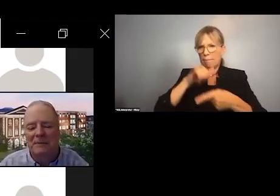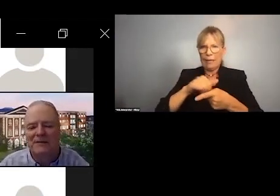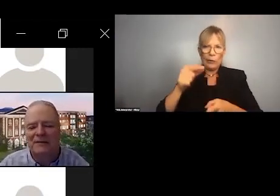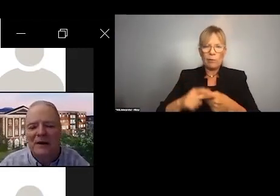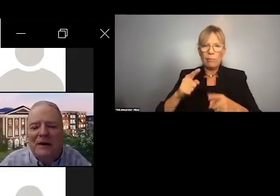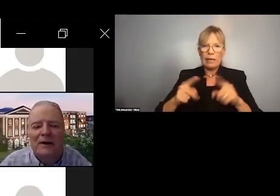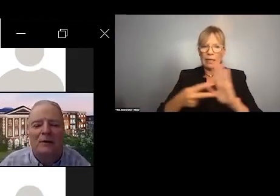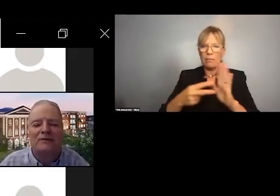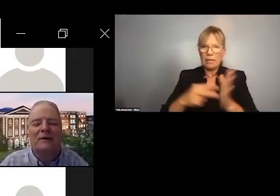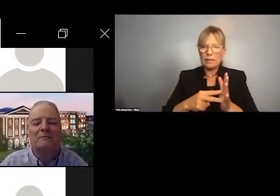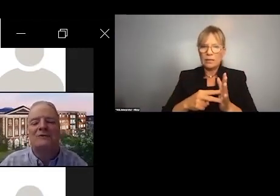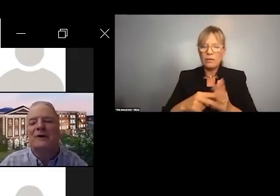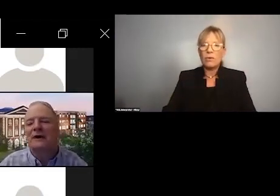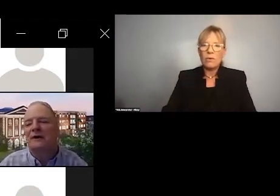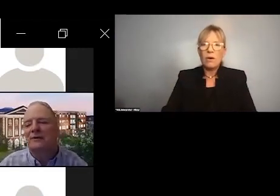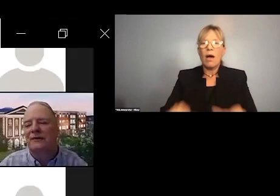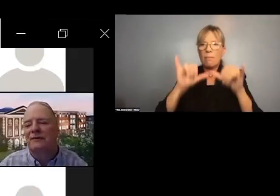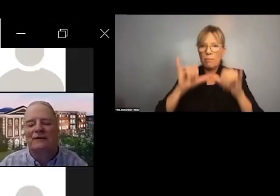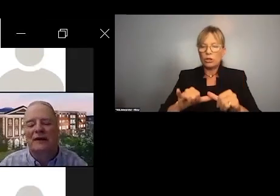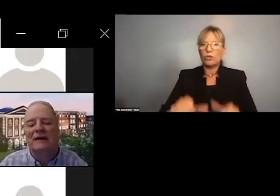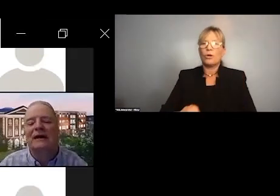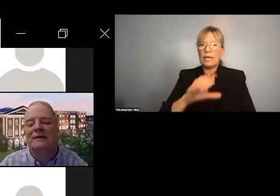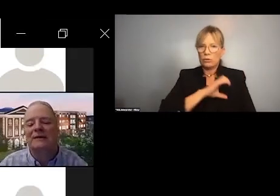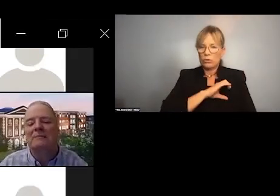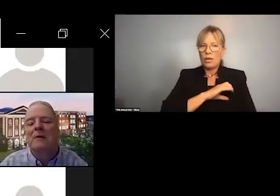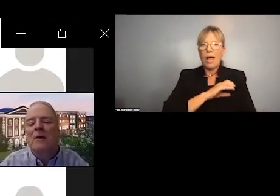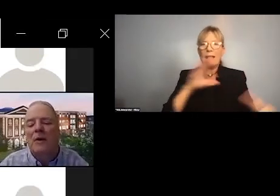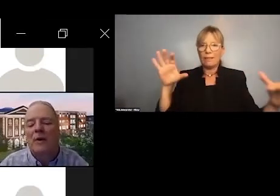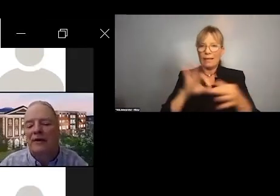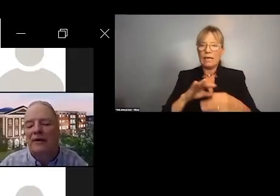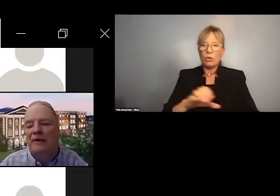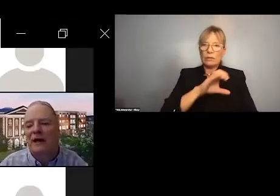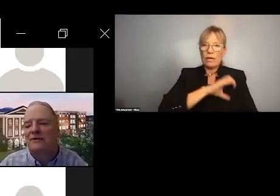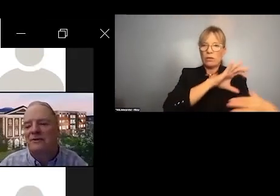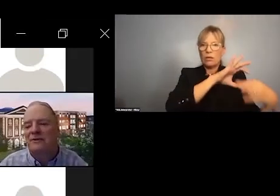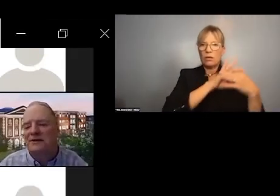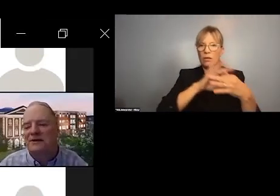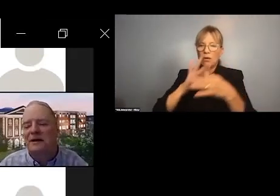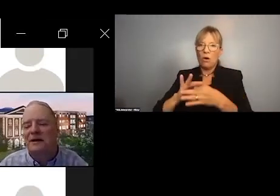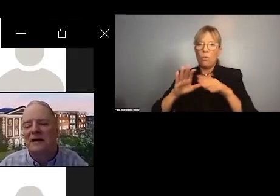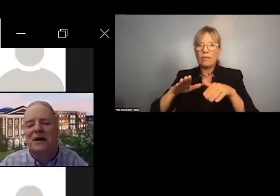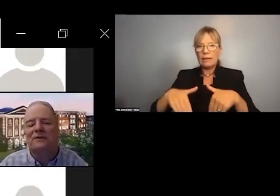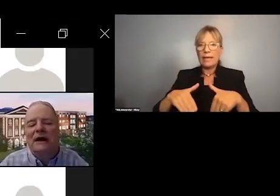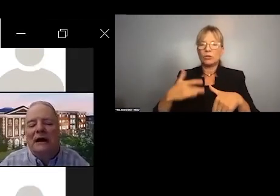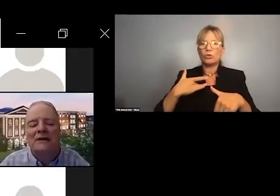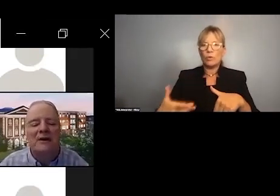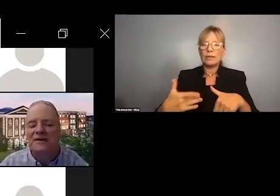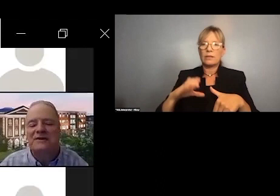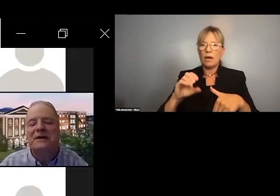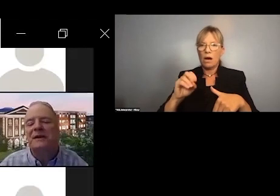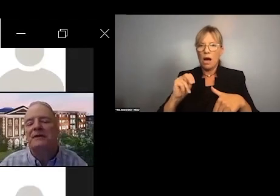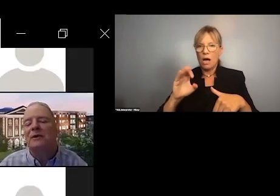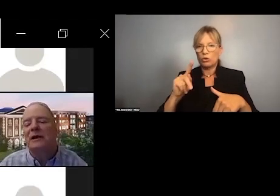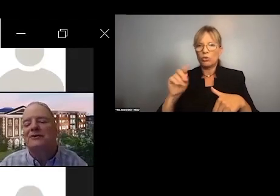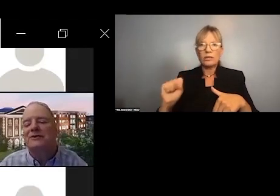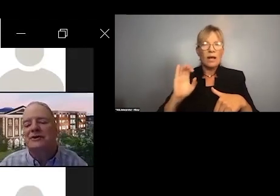basically means, measuring characteristics and linking them with the latent traits, the constructs. And so this